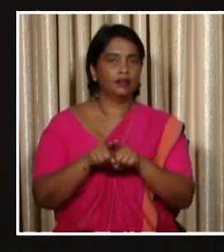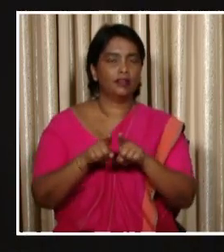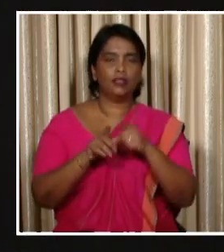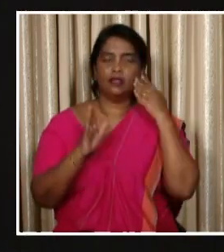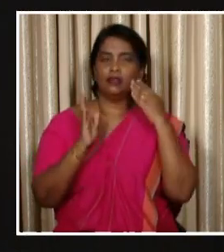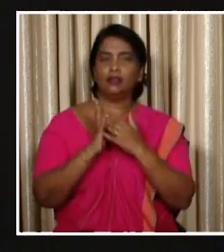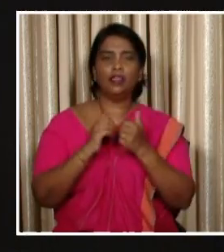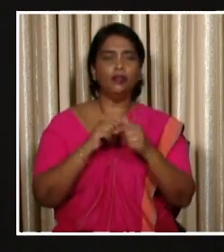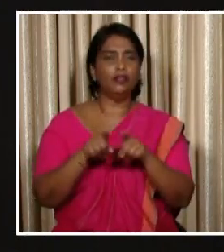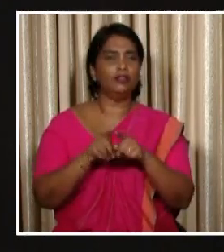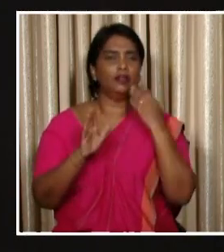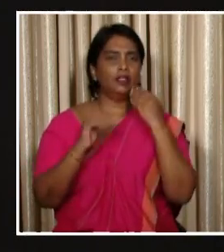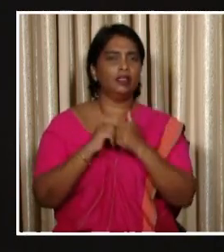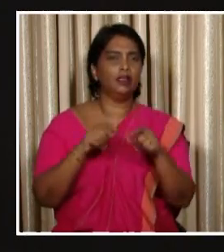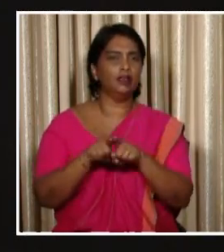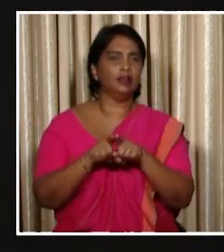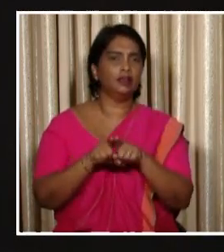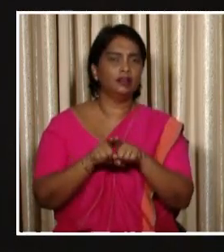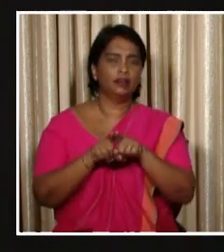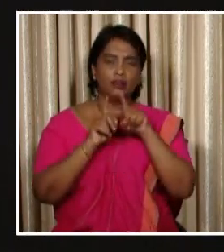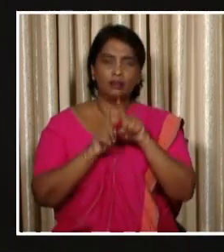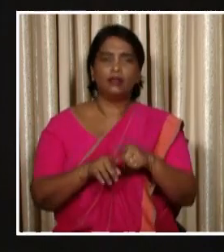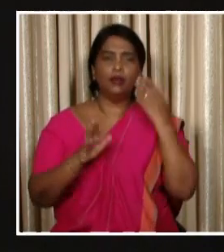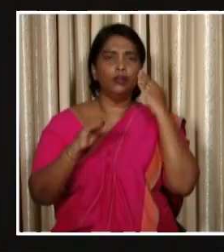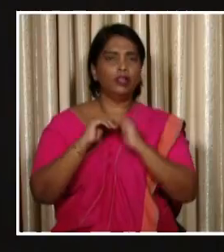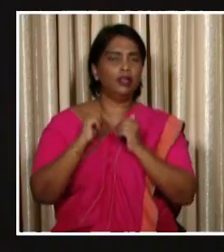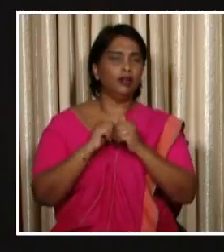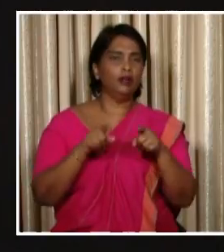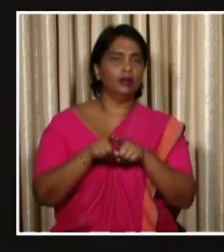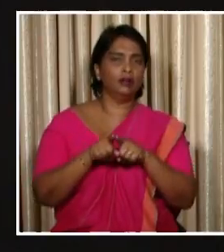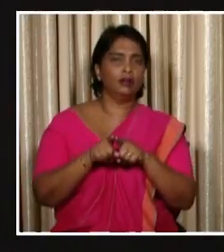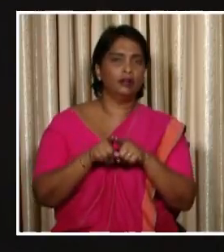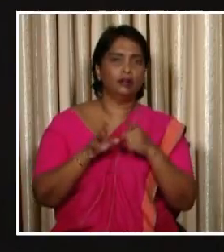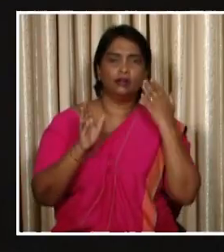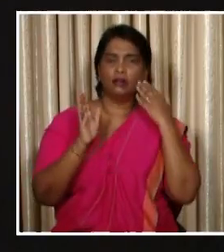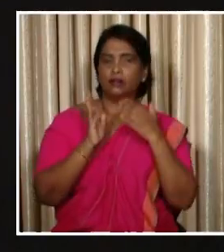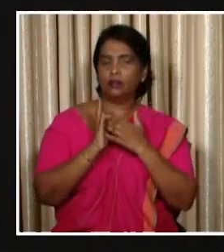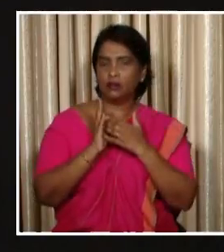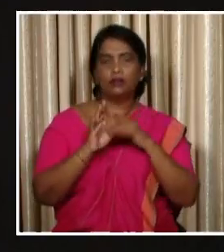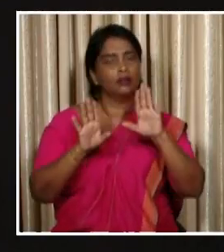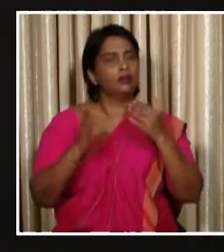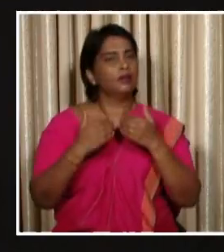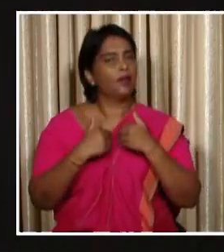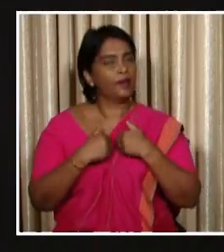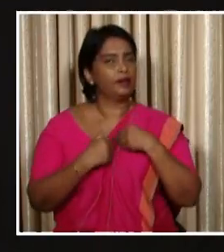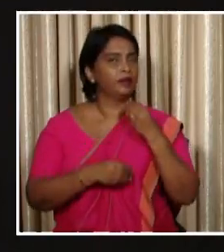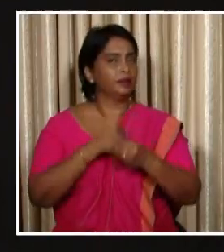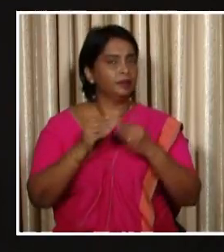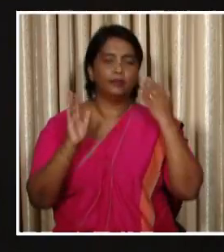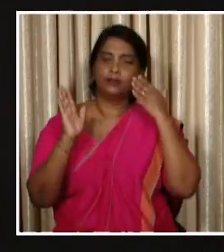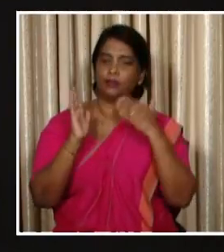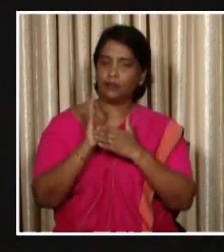our position as a sovereign nation. We want to focus on our investments, our exports, our employment